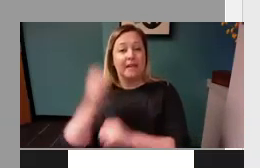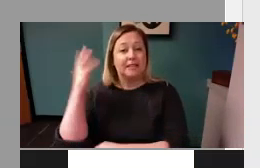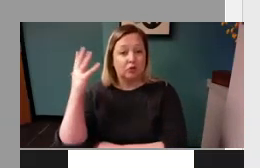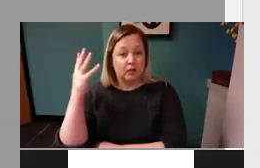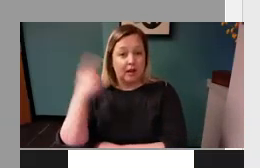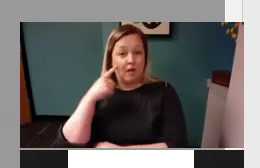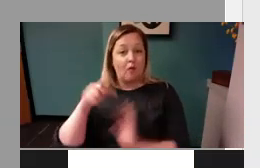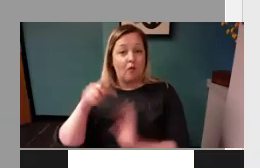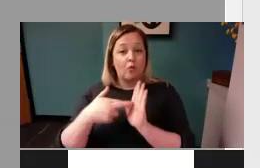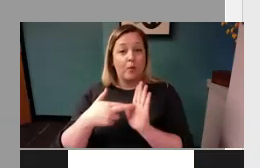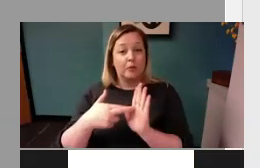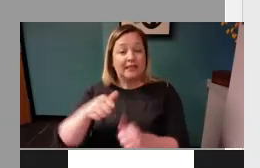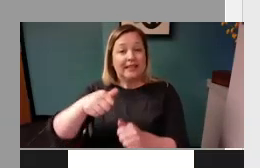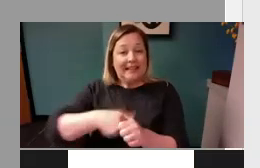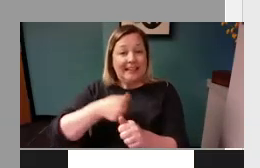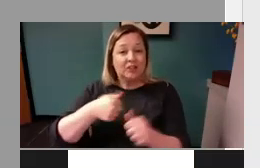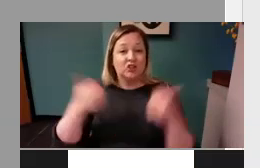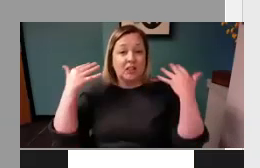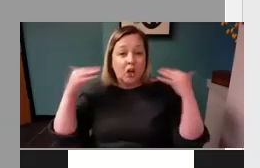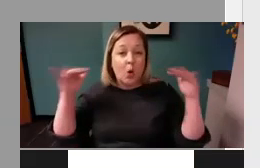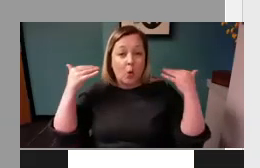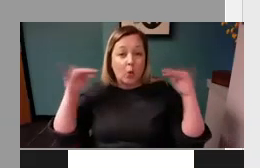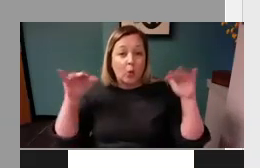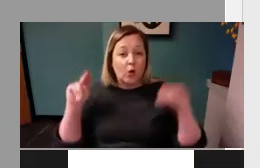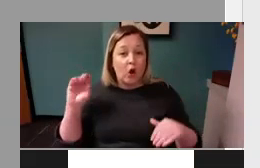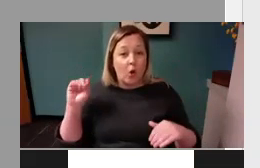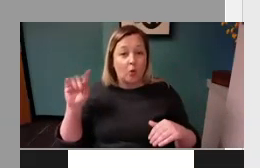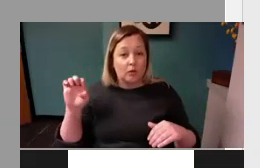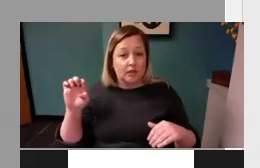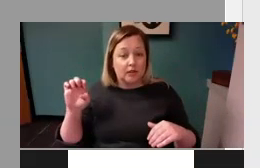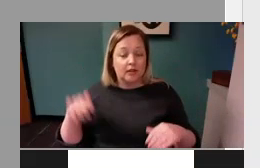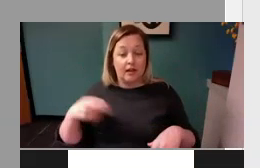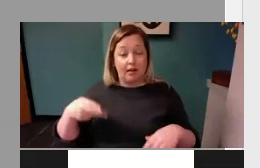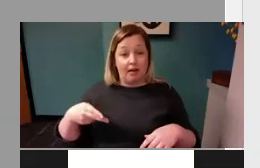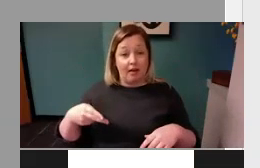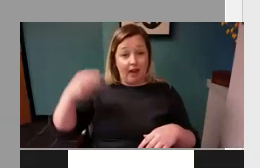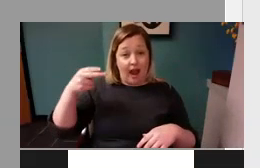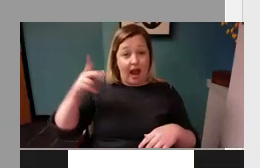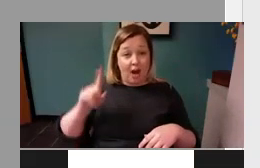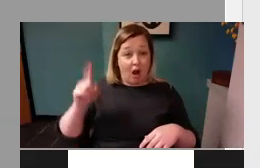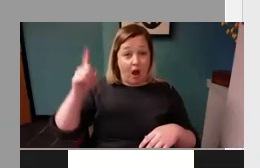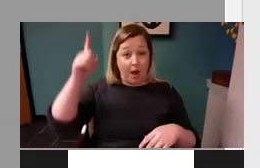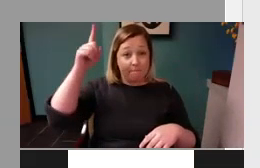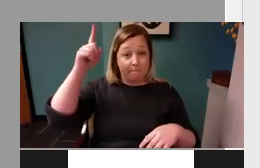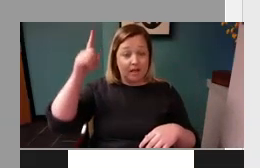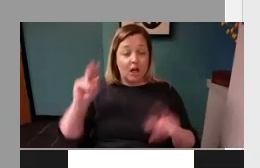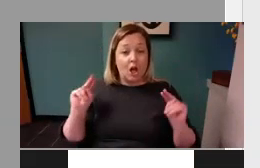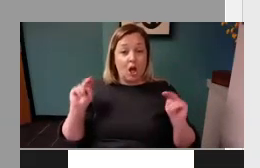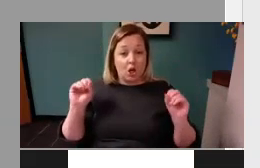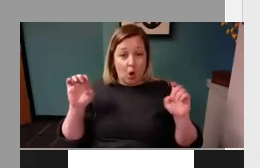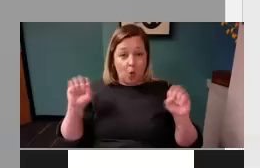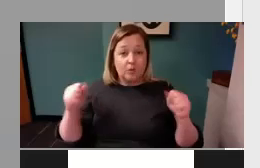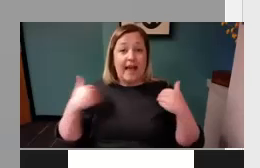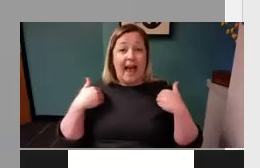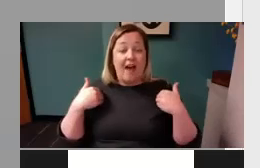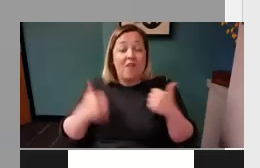uses this tree such that higher you go in the tree, you have the notes that have the most frequency. The lower you